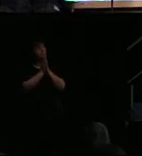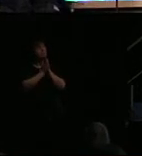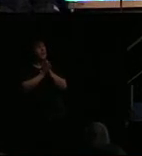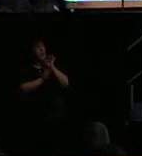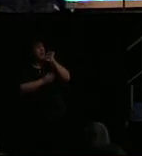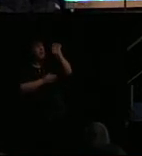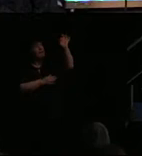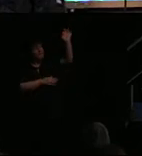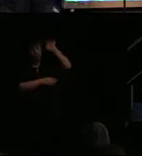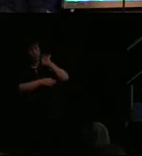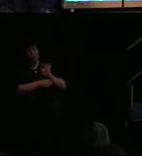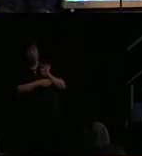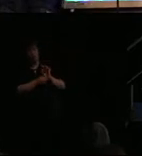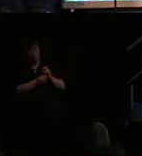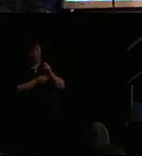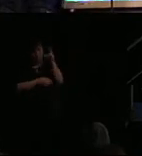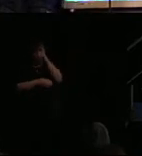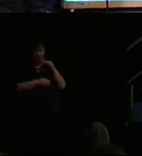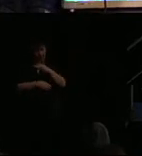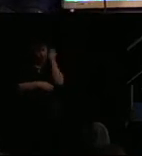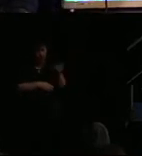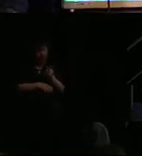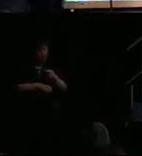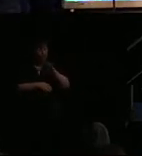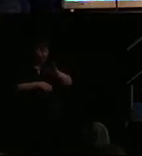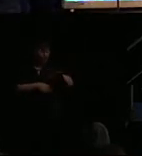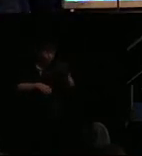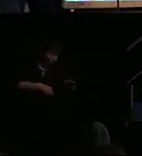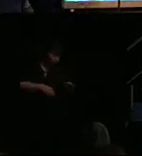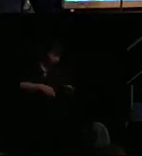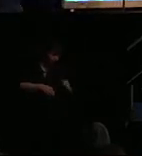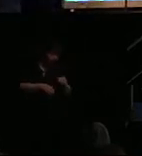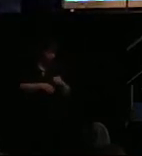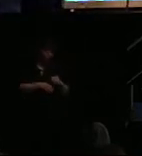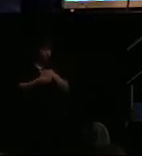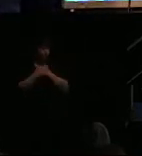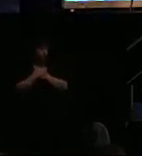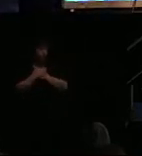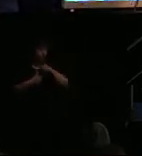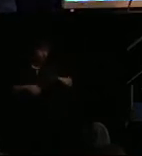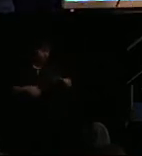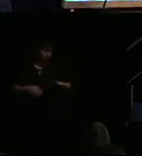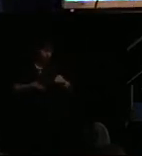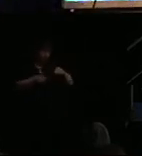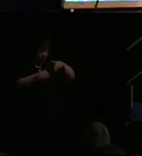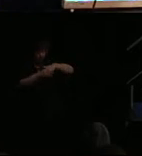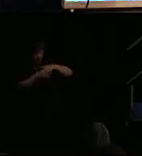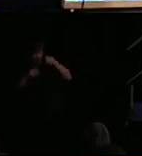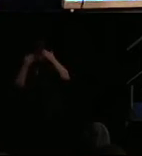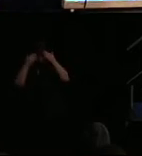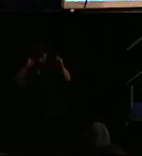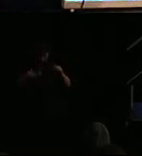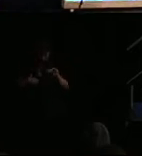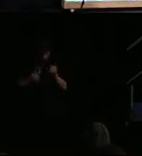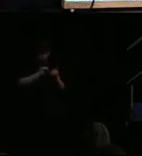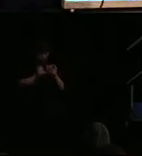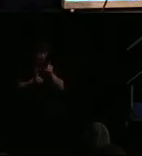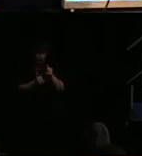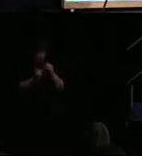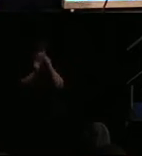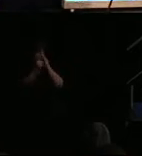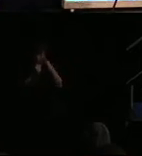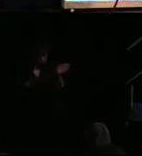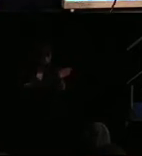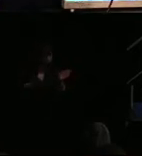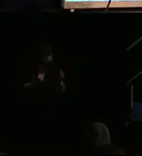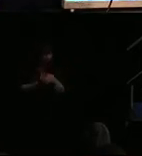God to speak to us again. You know, sometimes when the children are in, it's wonderful. I love the kids being in worshiping with us. But sometimes it can be a little bit of a